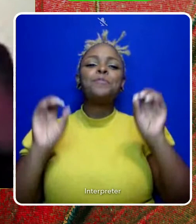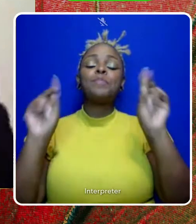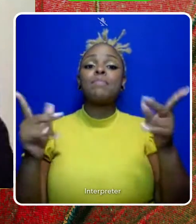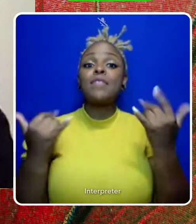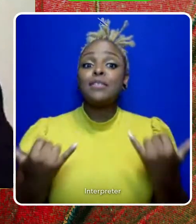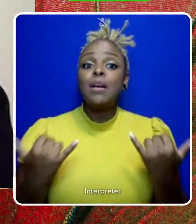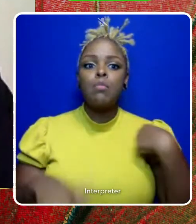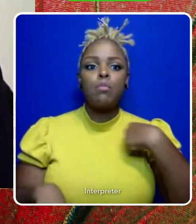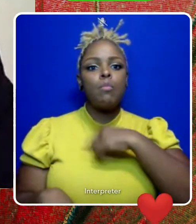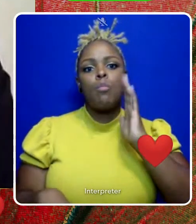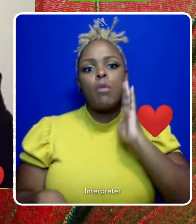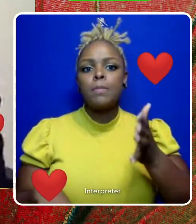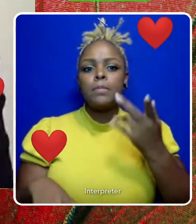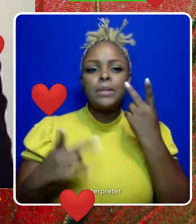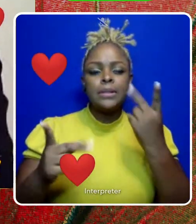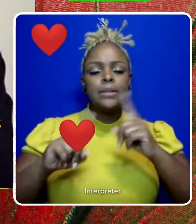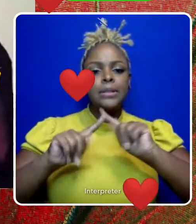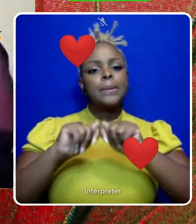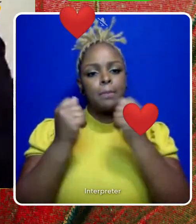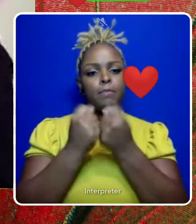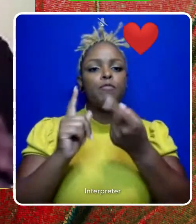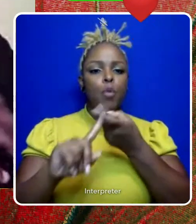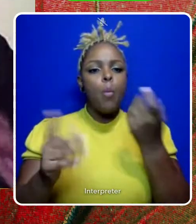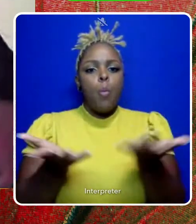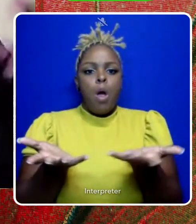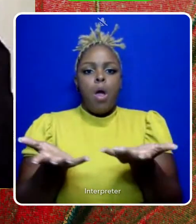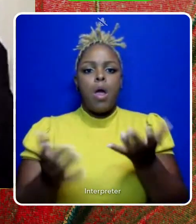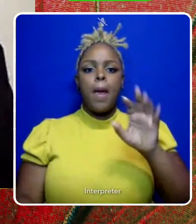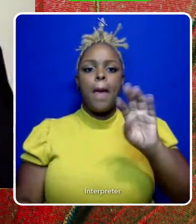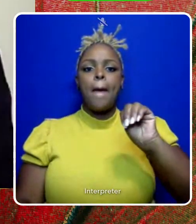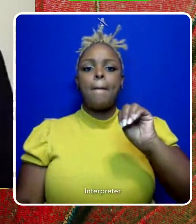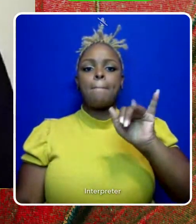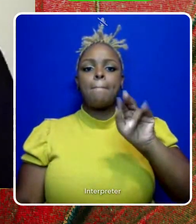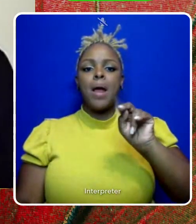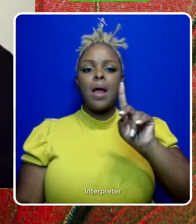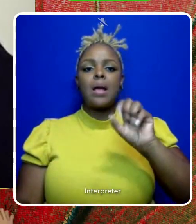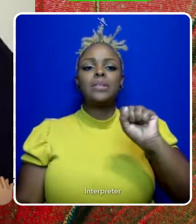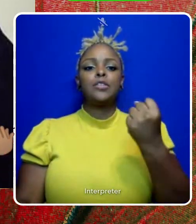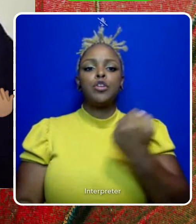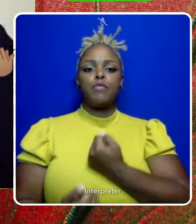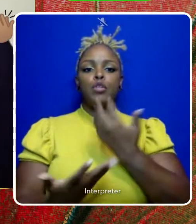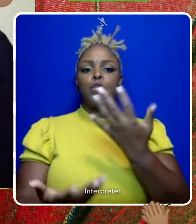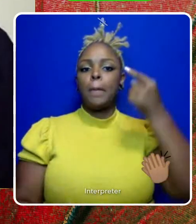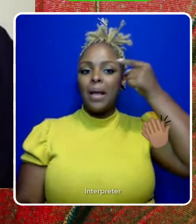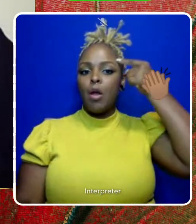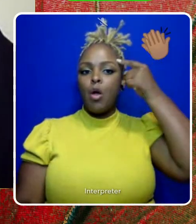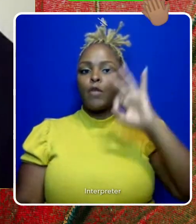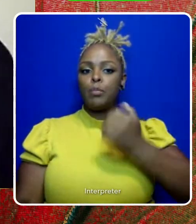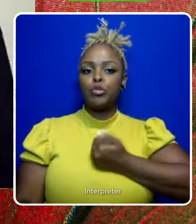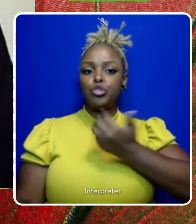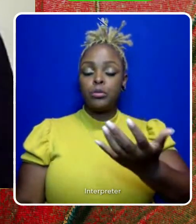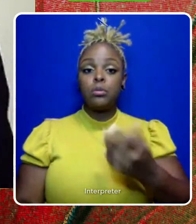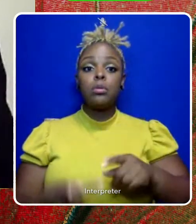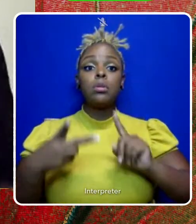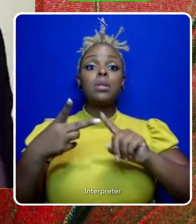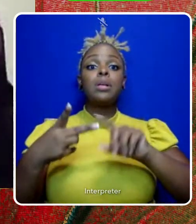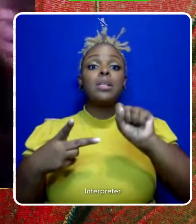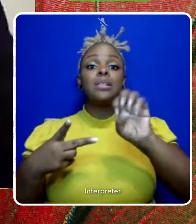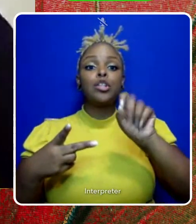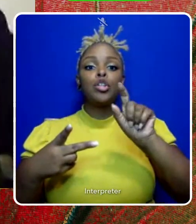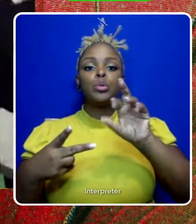from Minds of Poetry, Southern Word, Two More, and St. Louis in the house. Come on, come on.